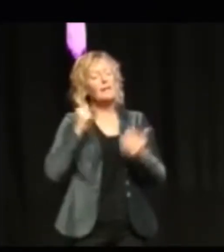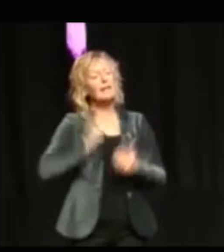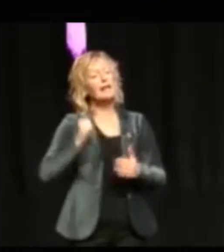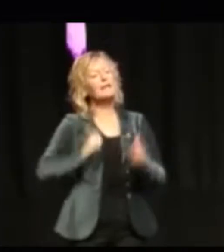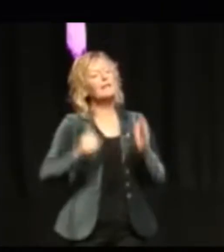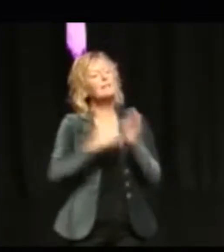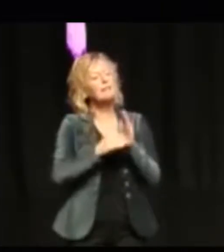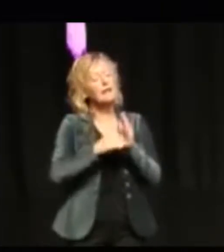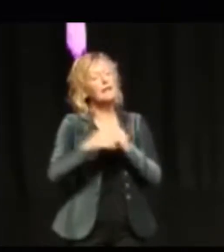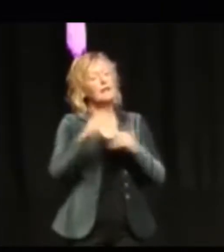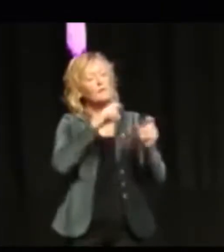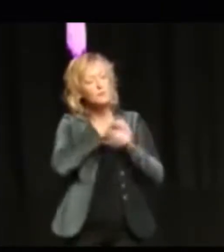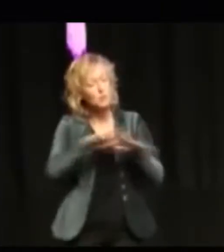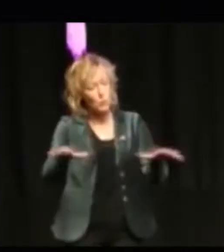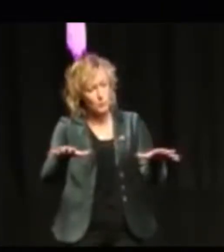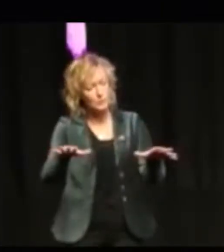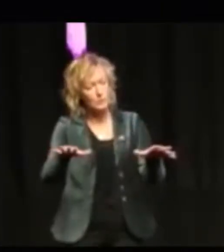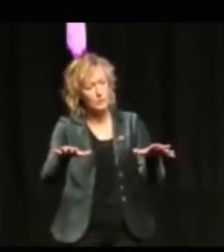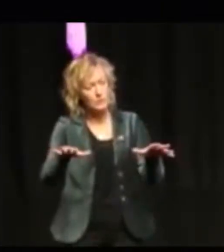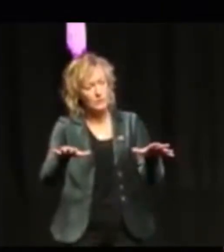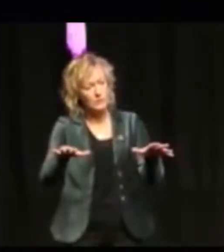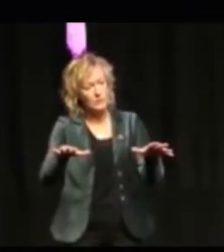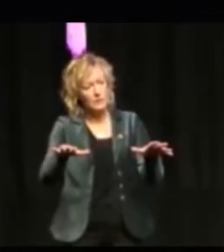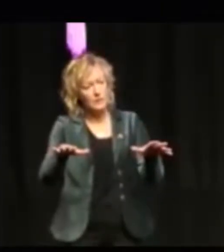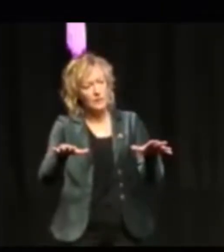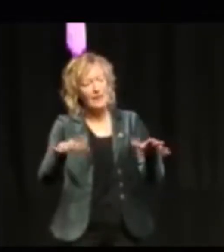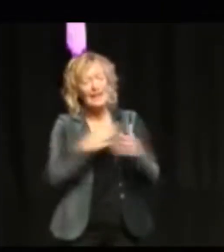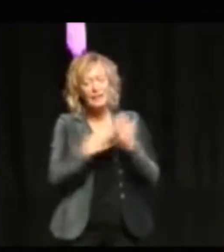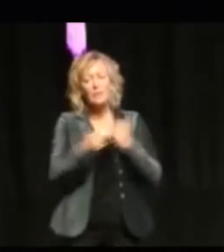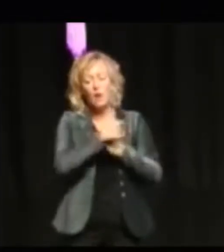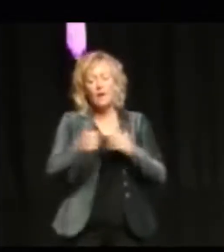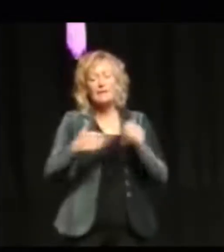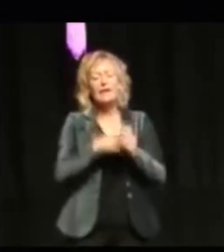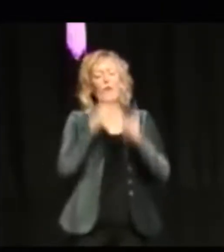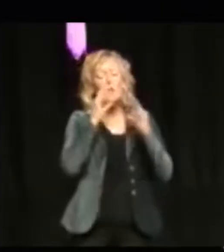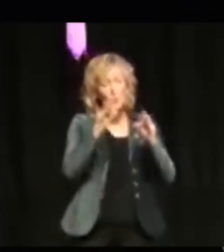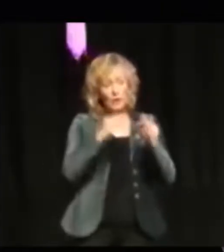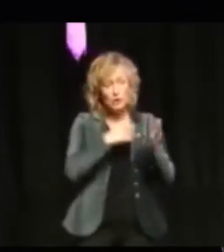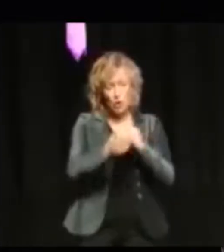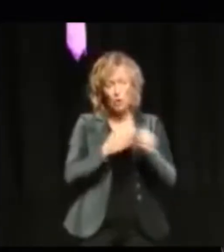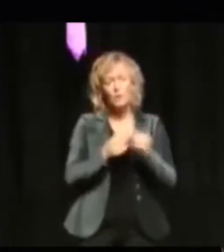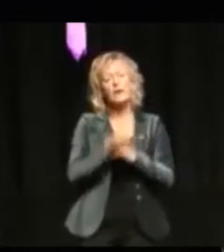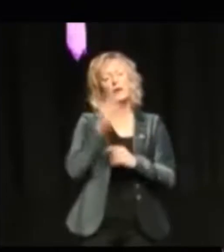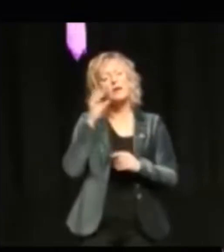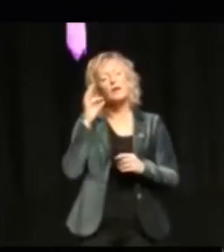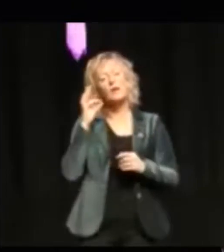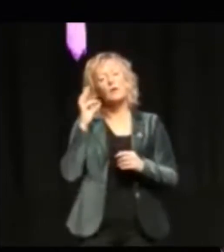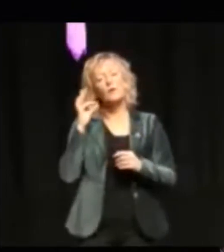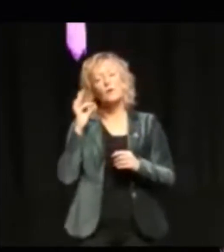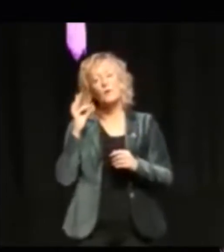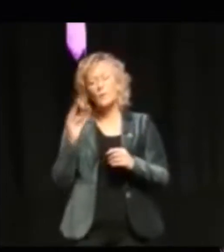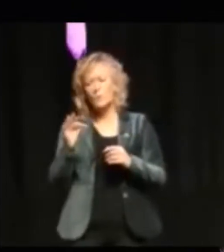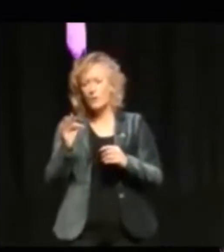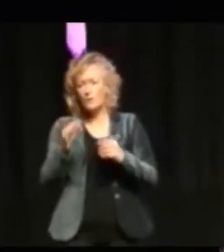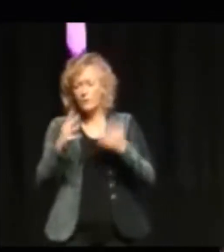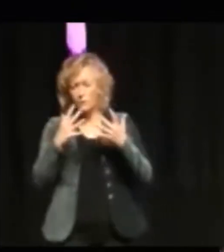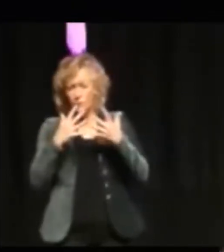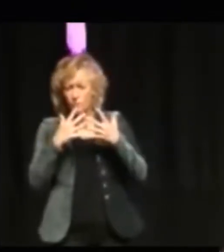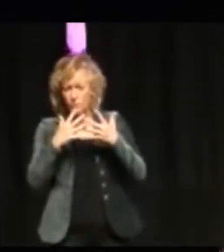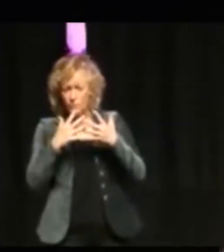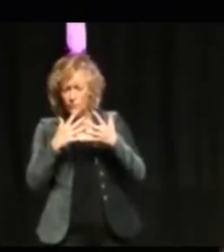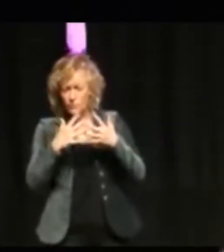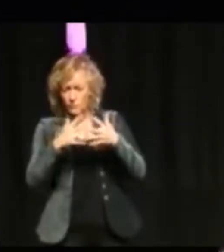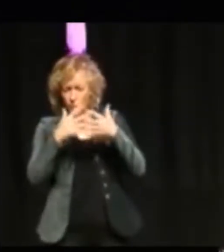information as part of the substantive right, not this how things are done, but the actual part of the right to health itself. For instance,